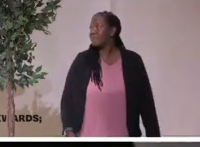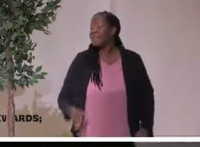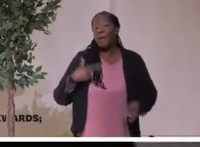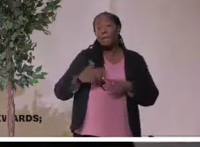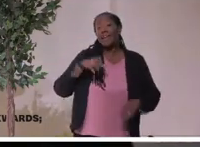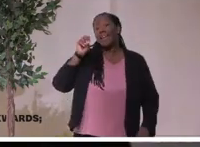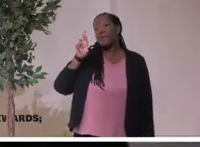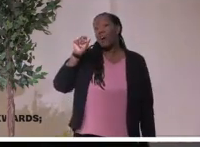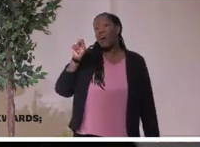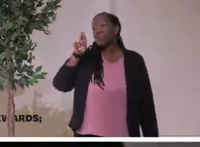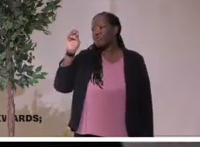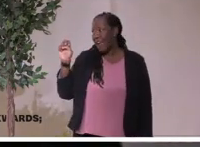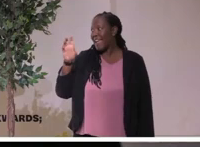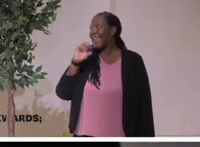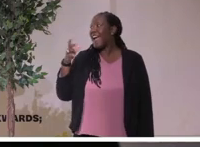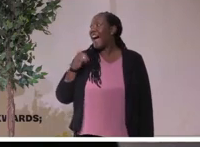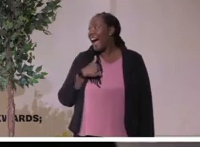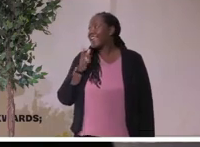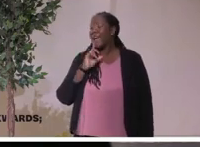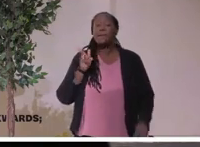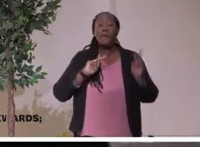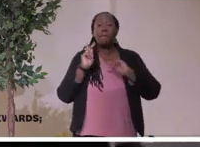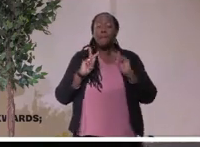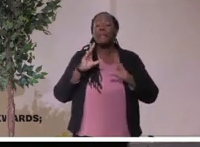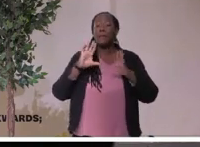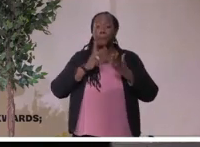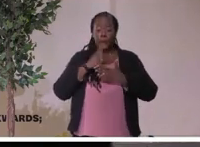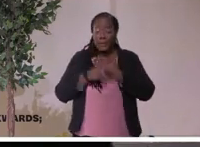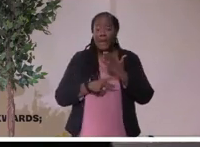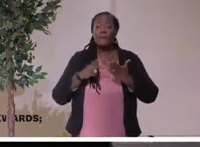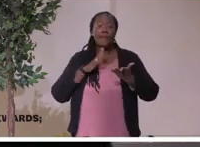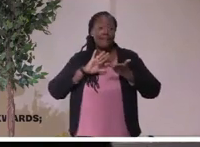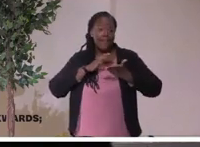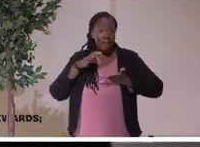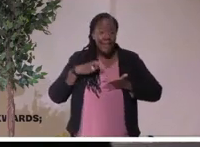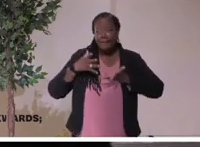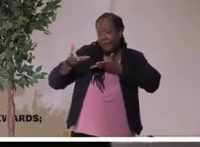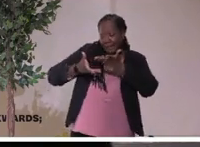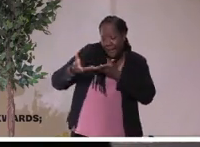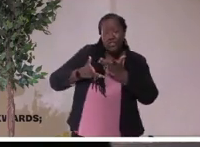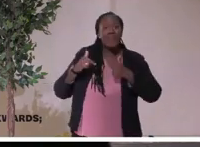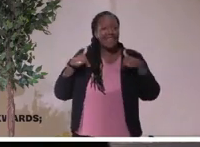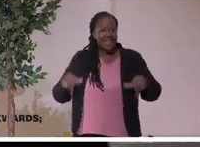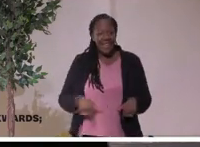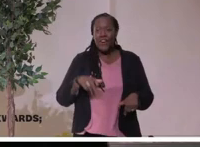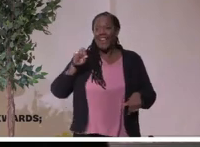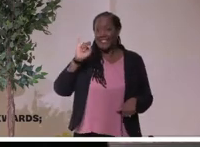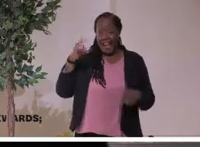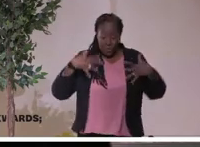Andre Latil Watkins. I am the lead of public programs and community engagement here at the Arts and Industries Building. Don't I look fly,